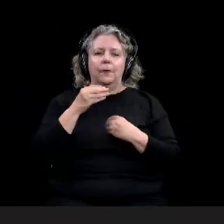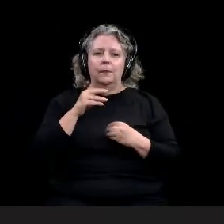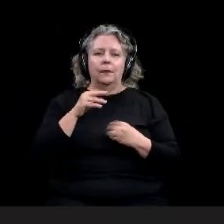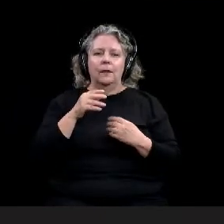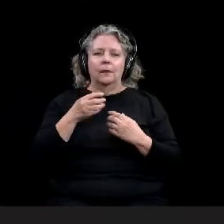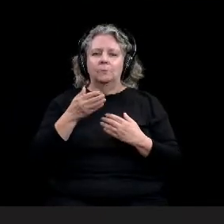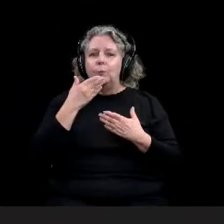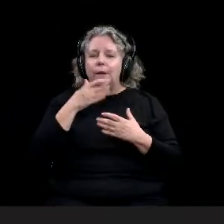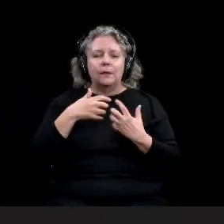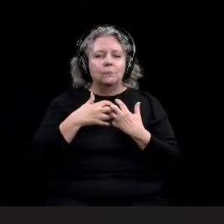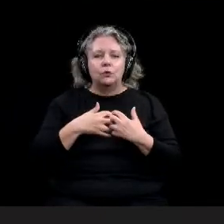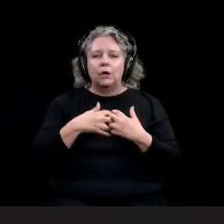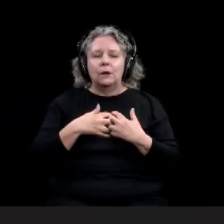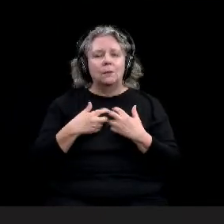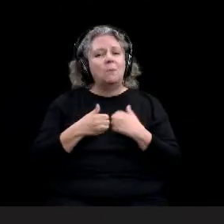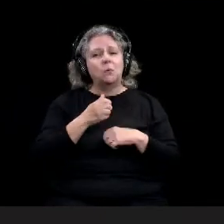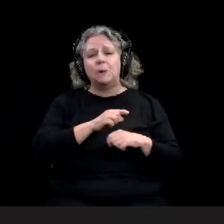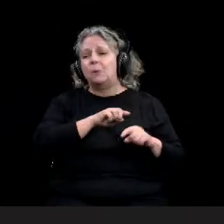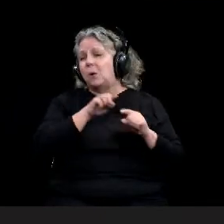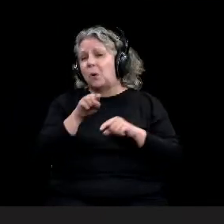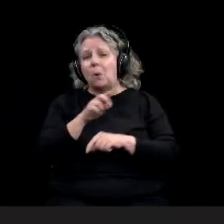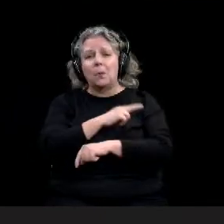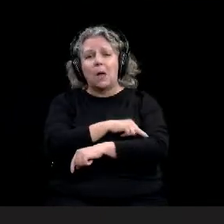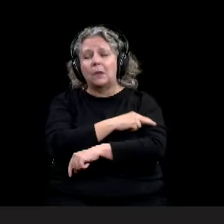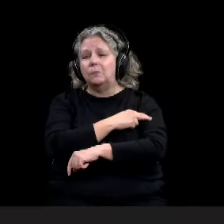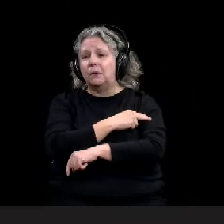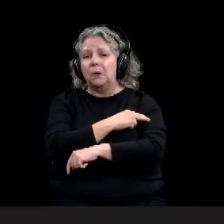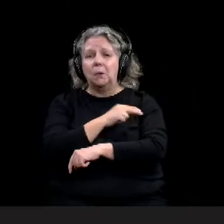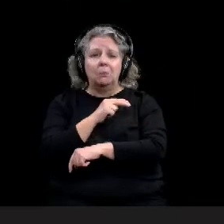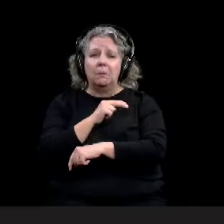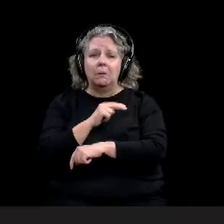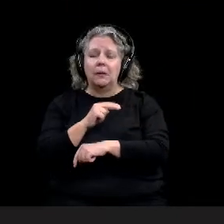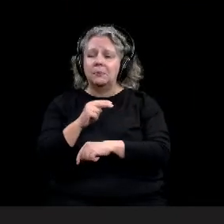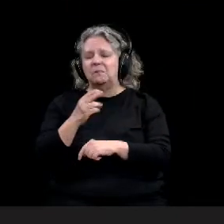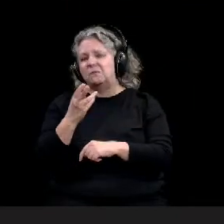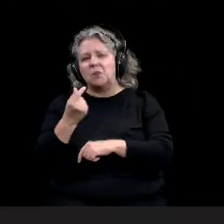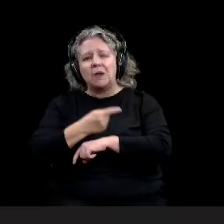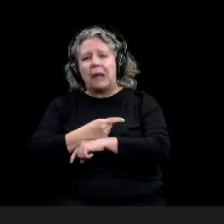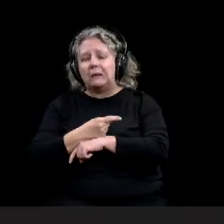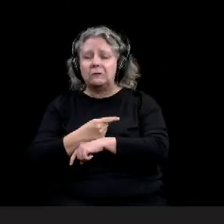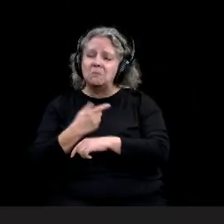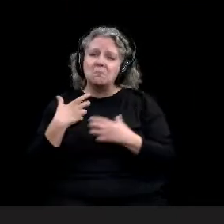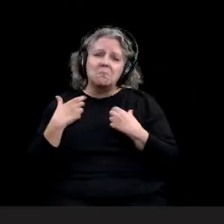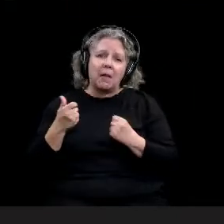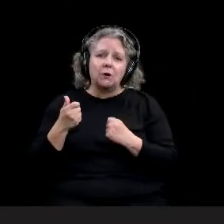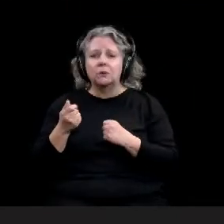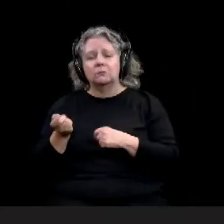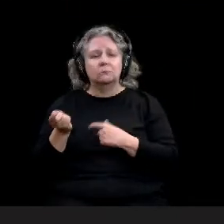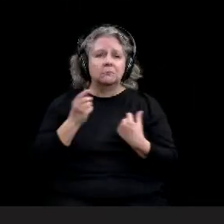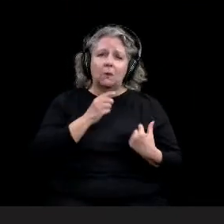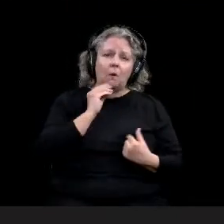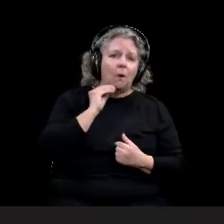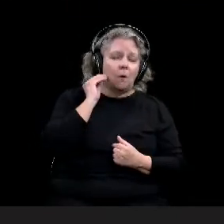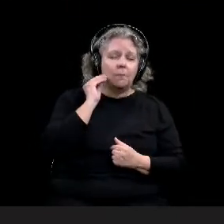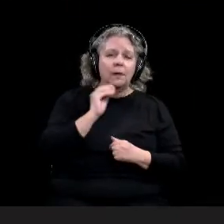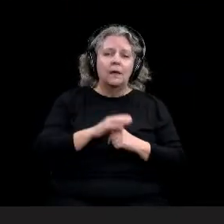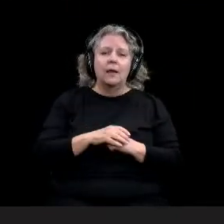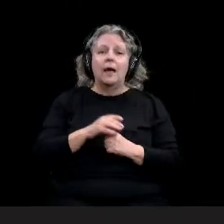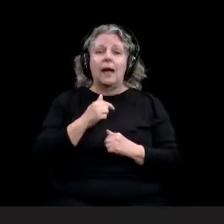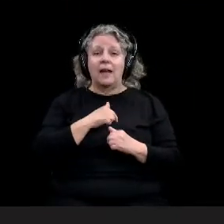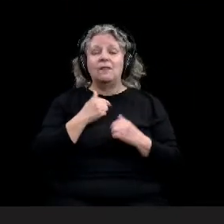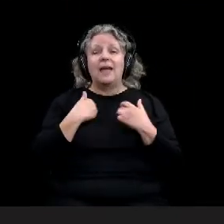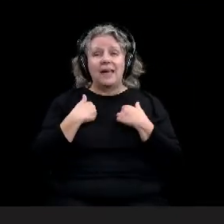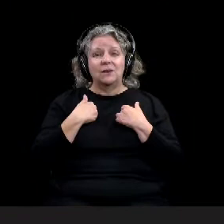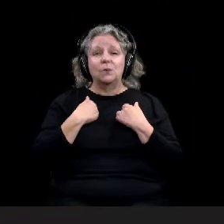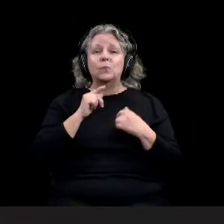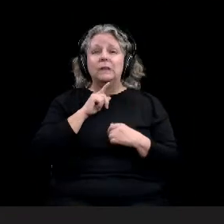get better. Unfortunately, I have the opportunity too to see the face of COVID that can get really ugly. And the patients who come down to